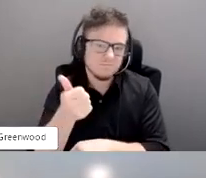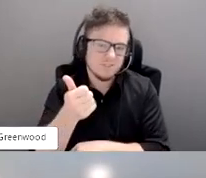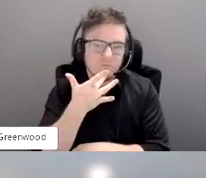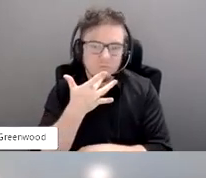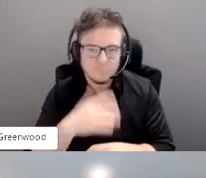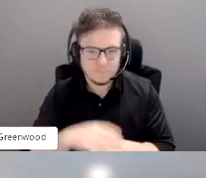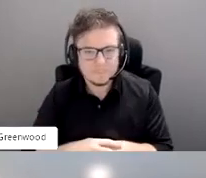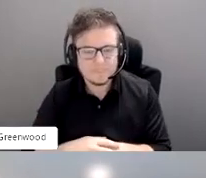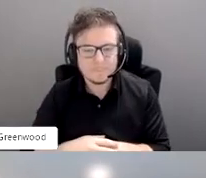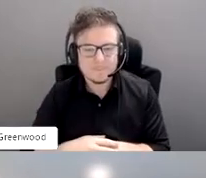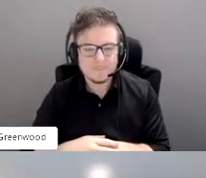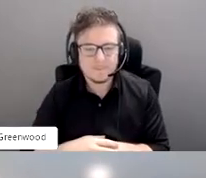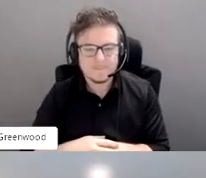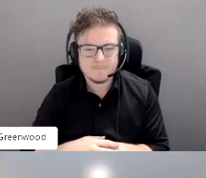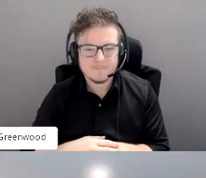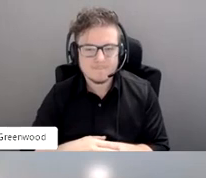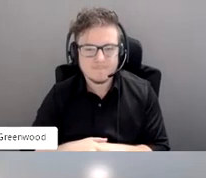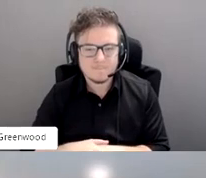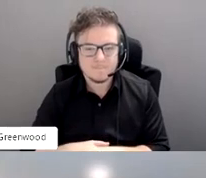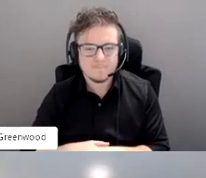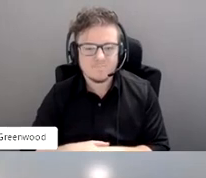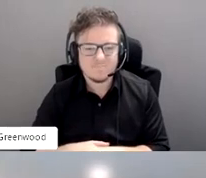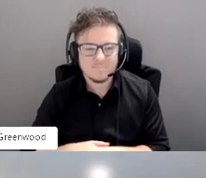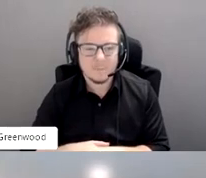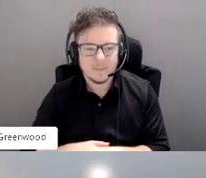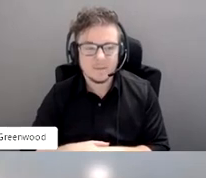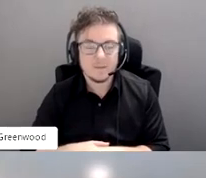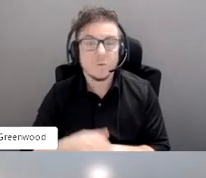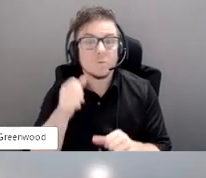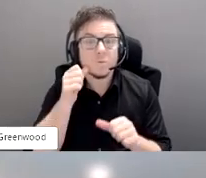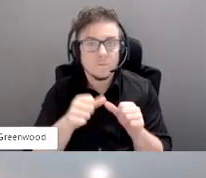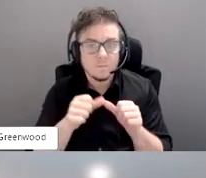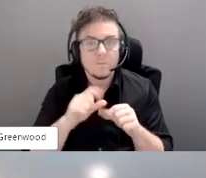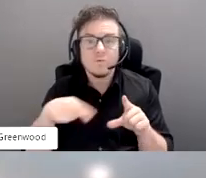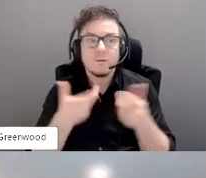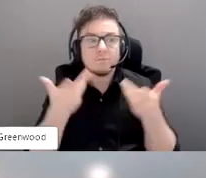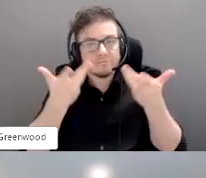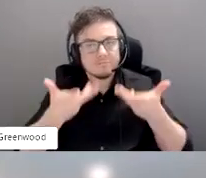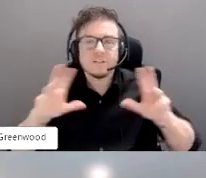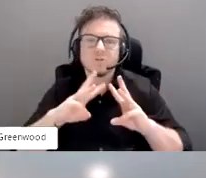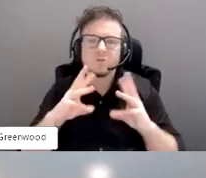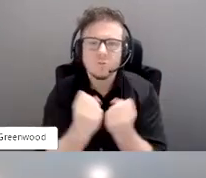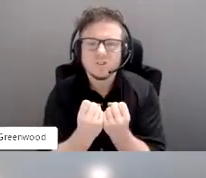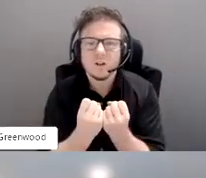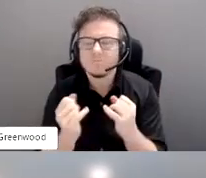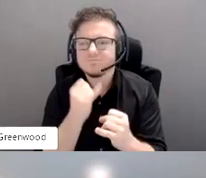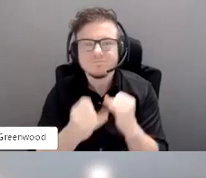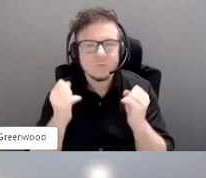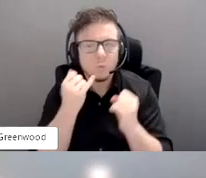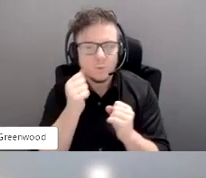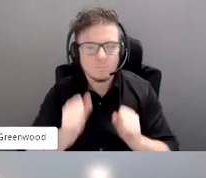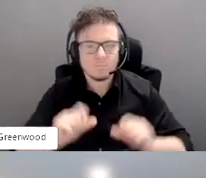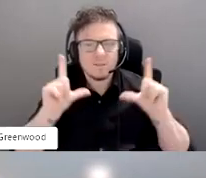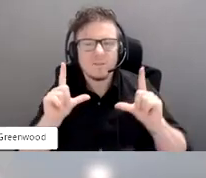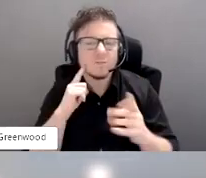preferences as well. Just as a reminder, we do have evaluation, just a quick pop-up at the end of the session, which